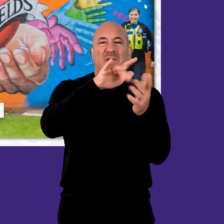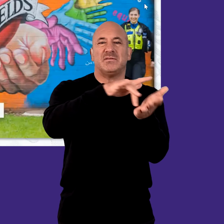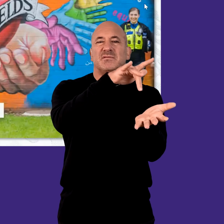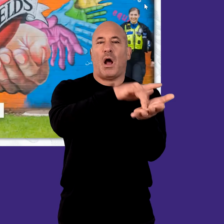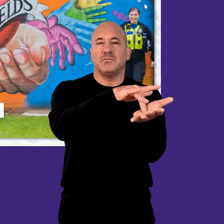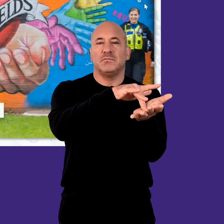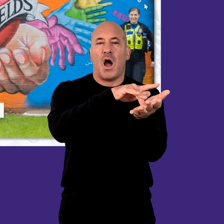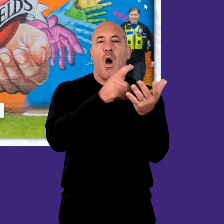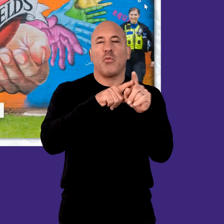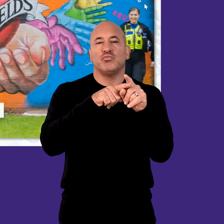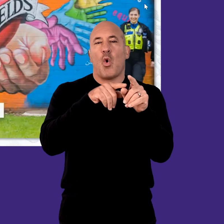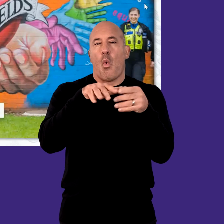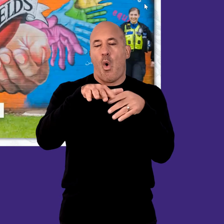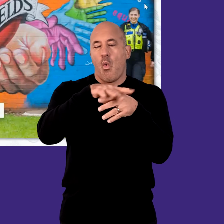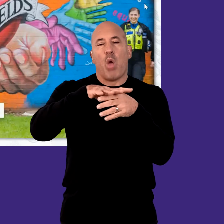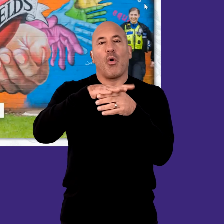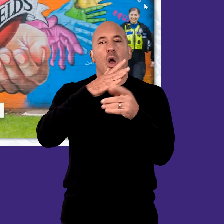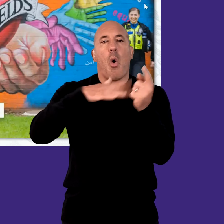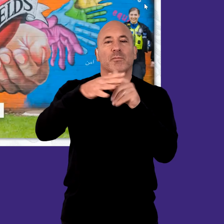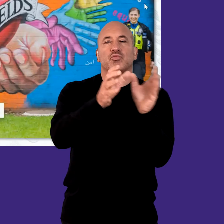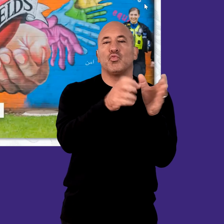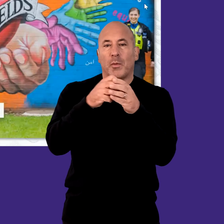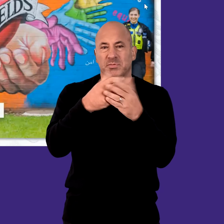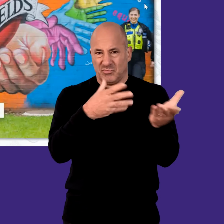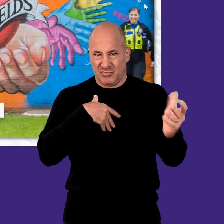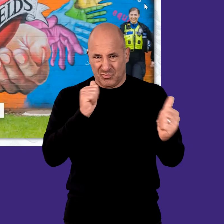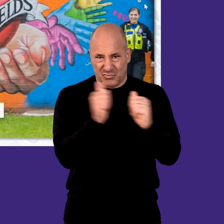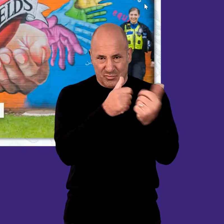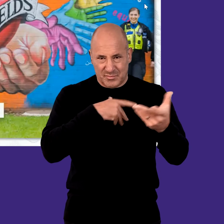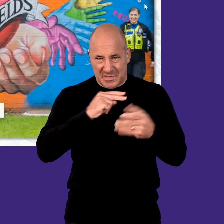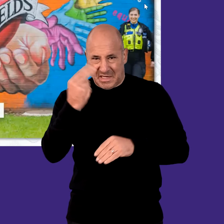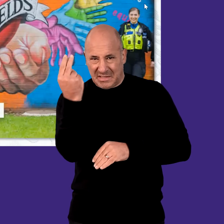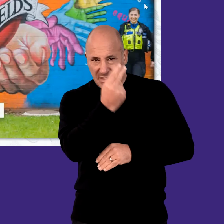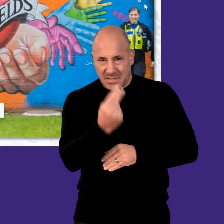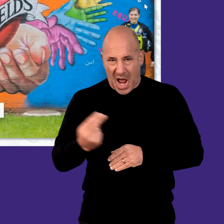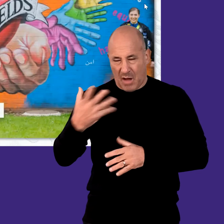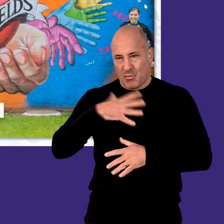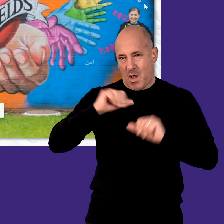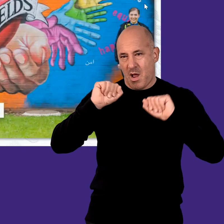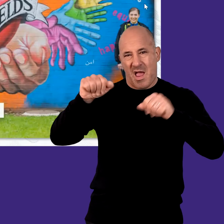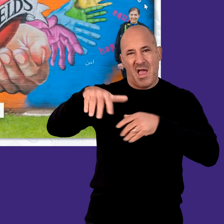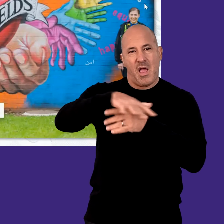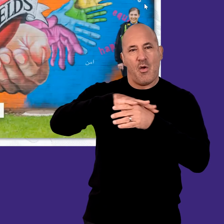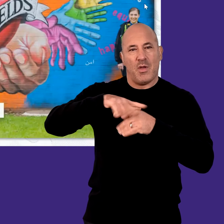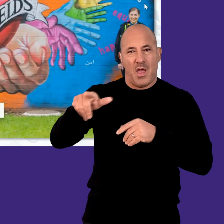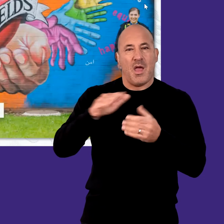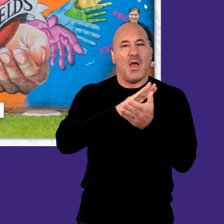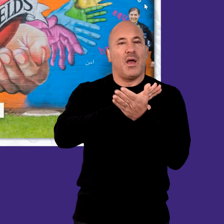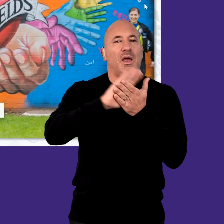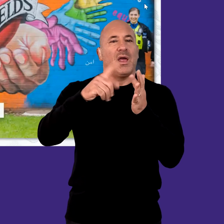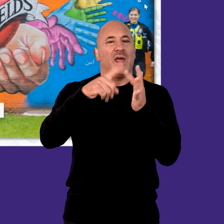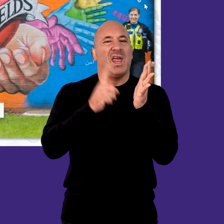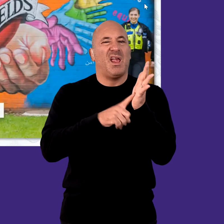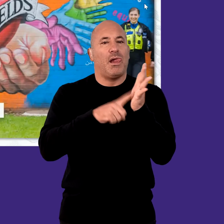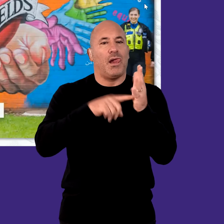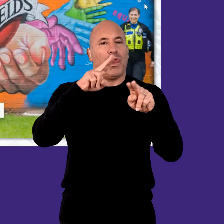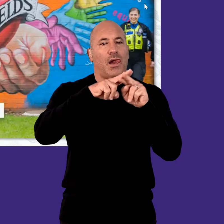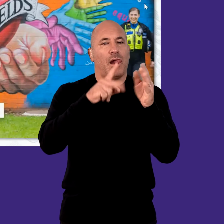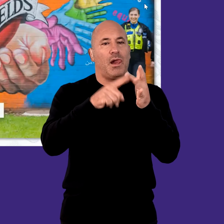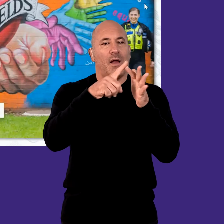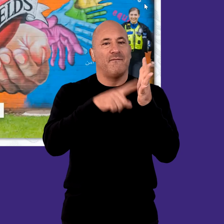local police team, and they worked with some of the community centre and some of the local community groups to